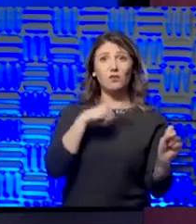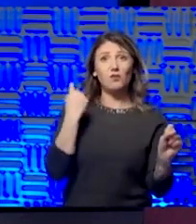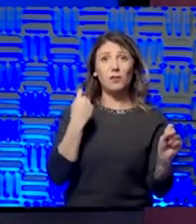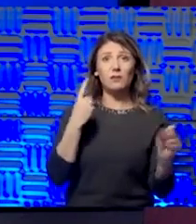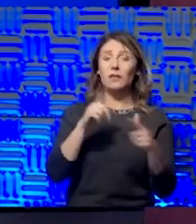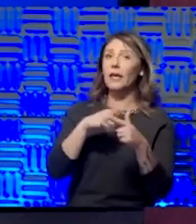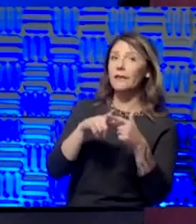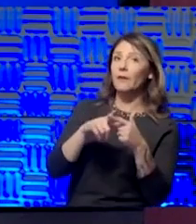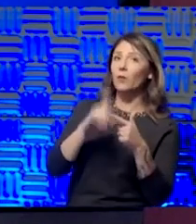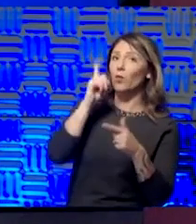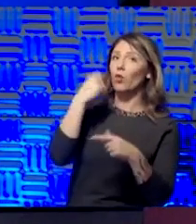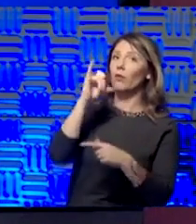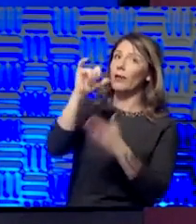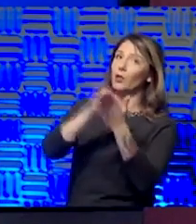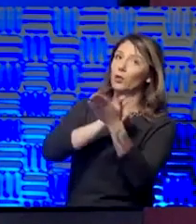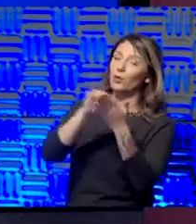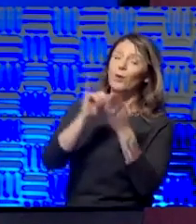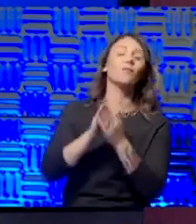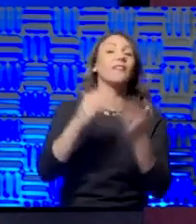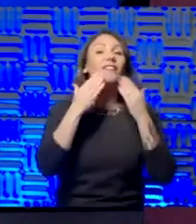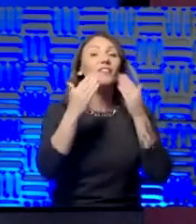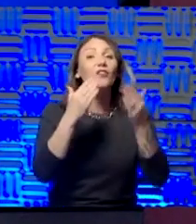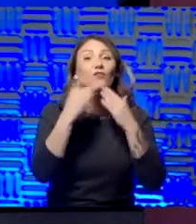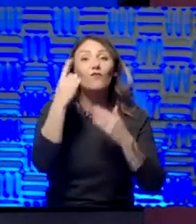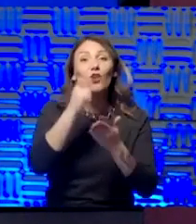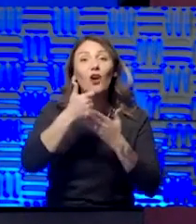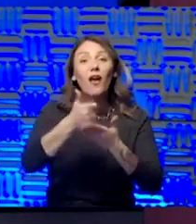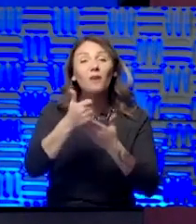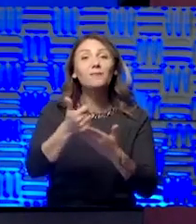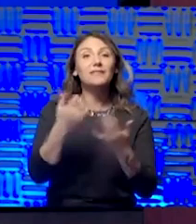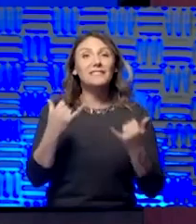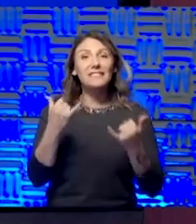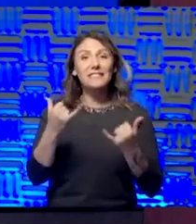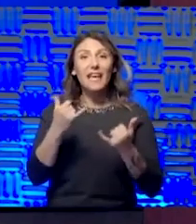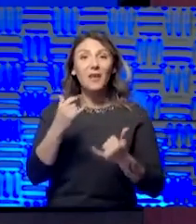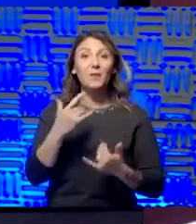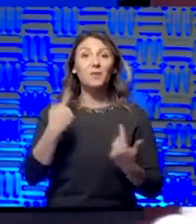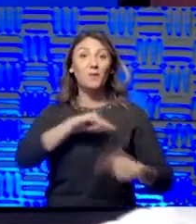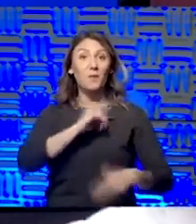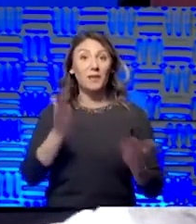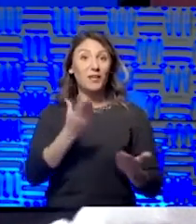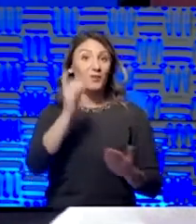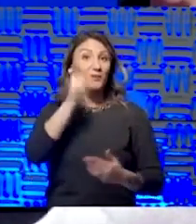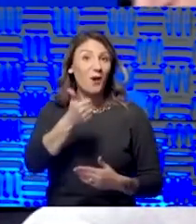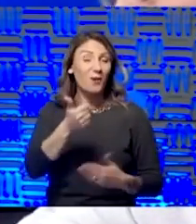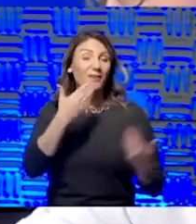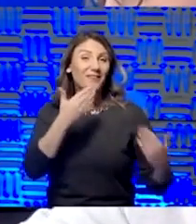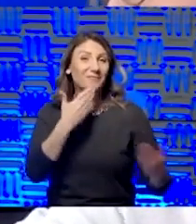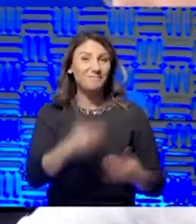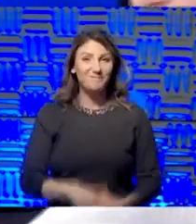road to New York. Thank you all for your help today. We'll talk to you. We'll be back tomorrow. See you soon.